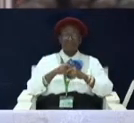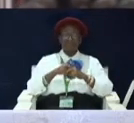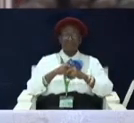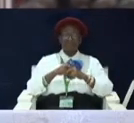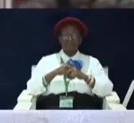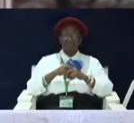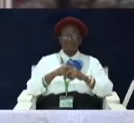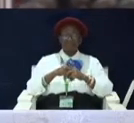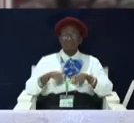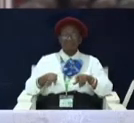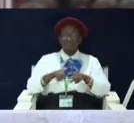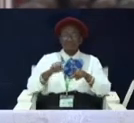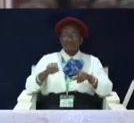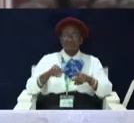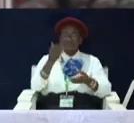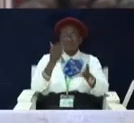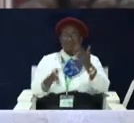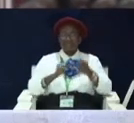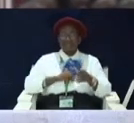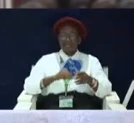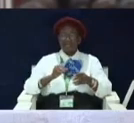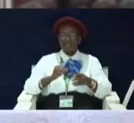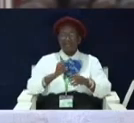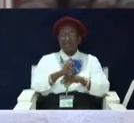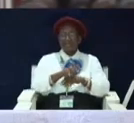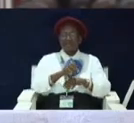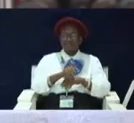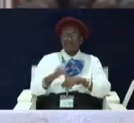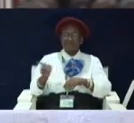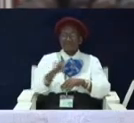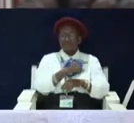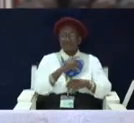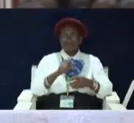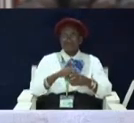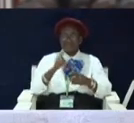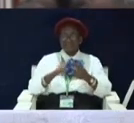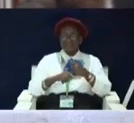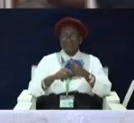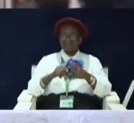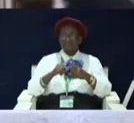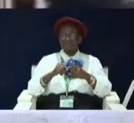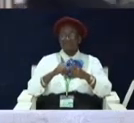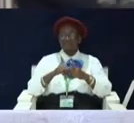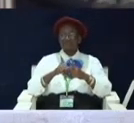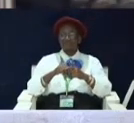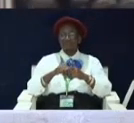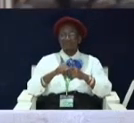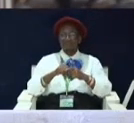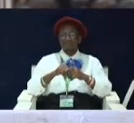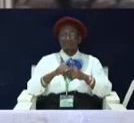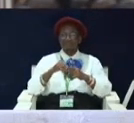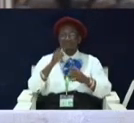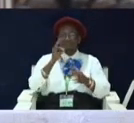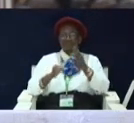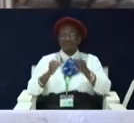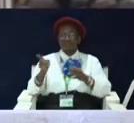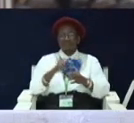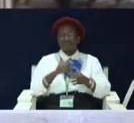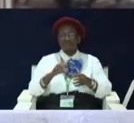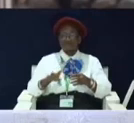So may I advise you then? Nítorí náà mo fẹ́ gbà ọ nímọ̀ràn. If you find